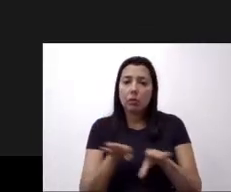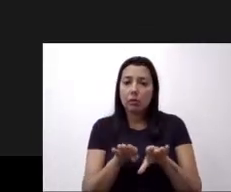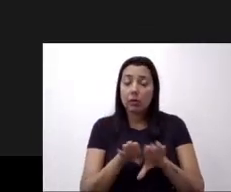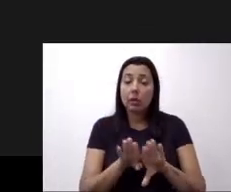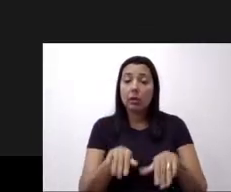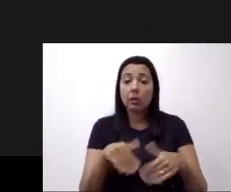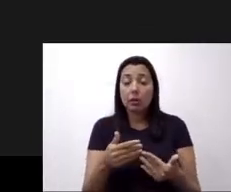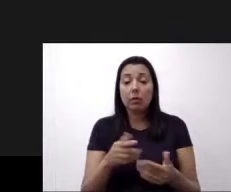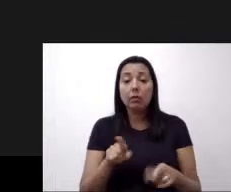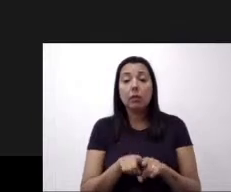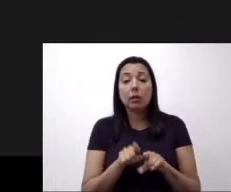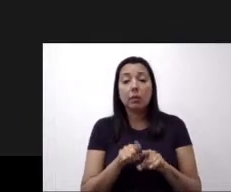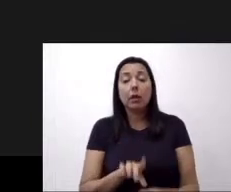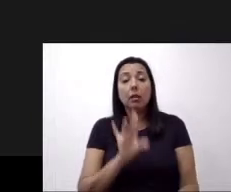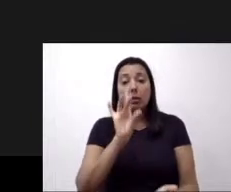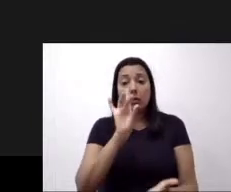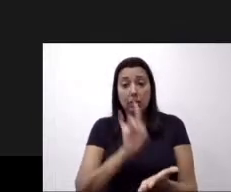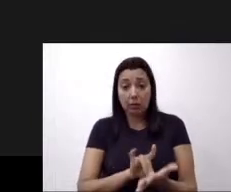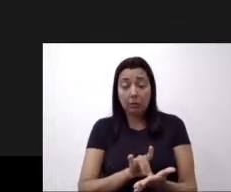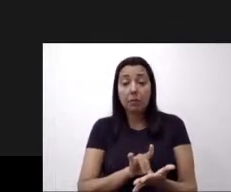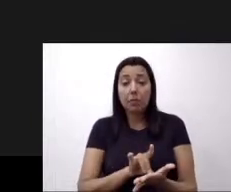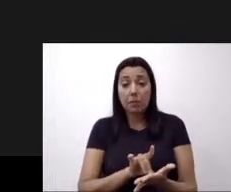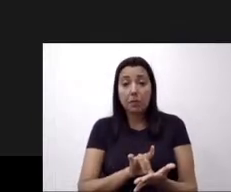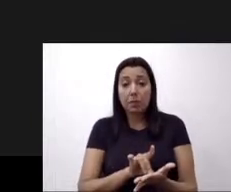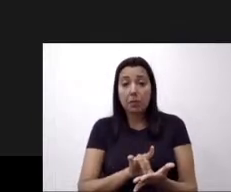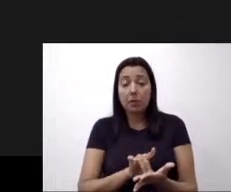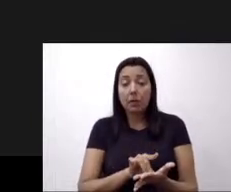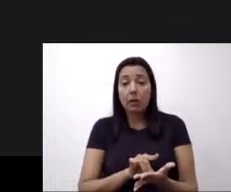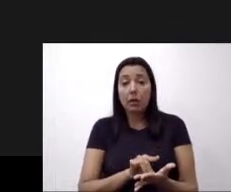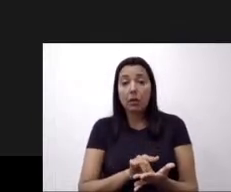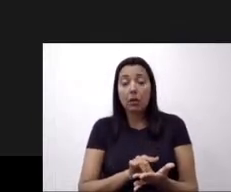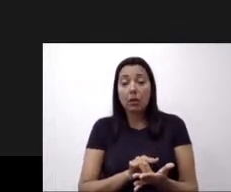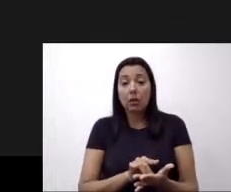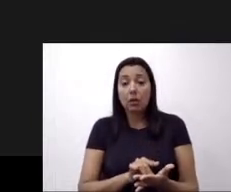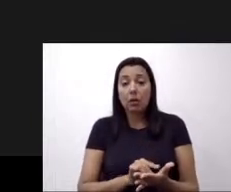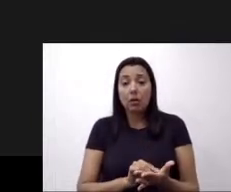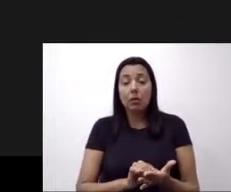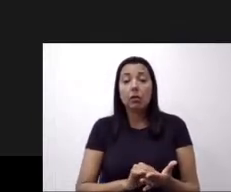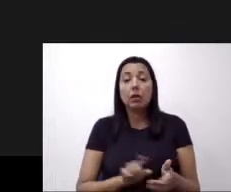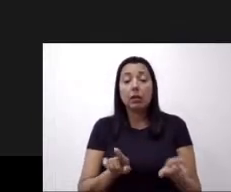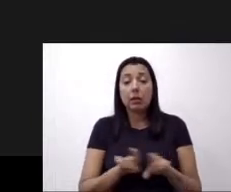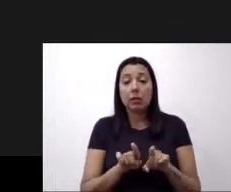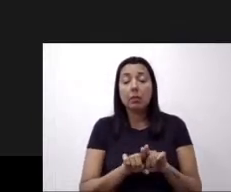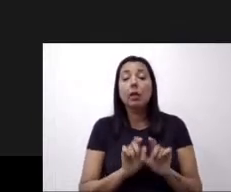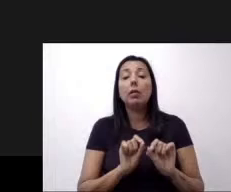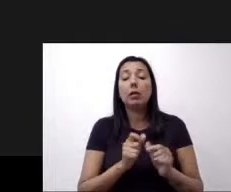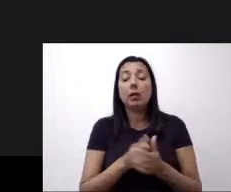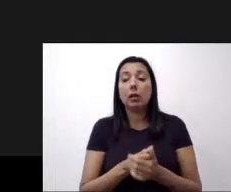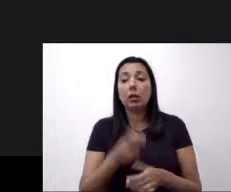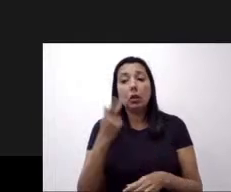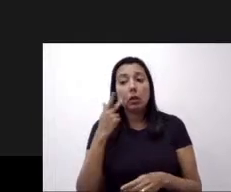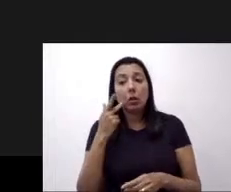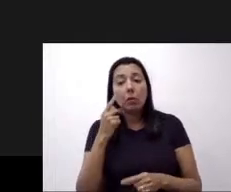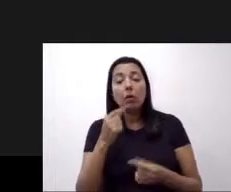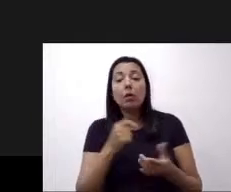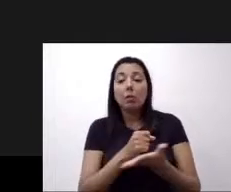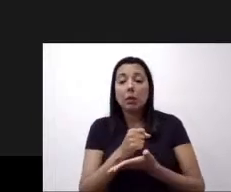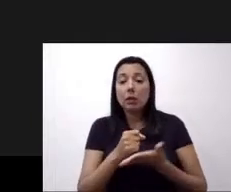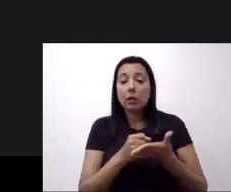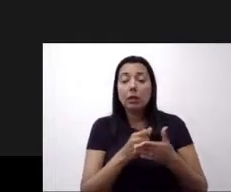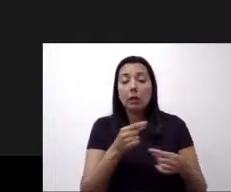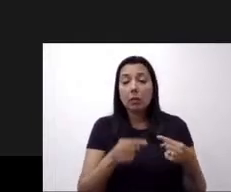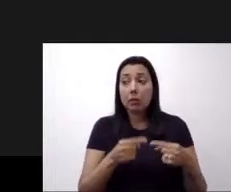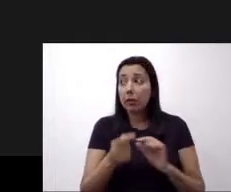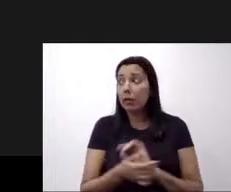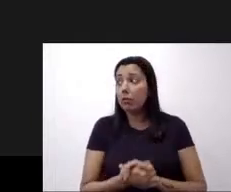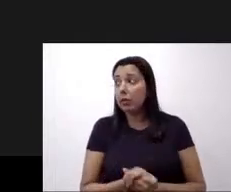of institutional feminism is also often based on utilitarian discourses, showing that